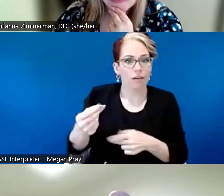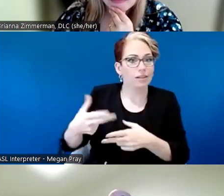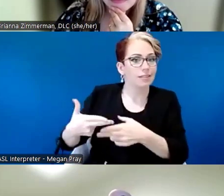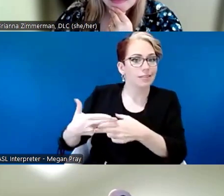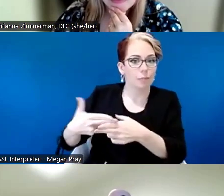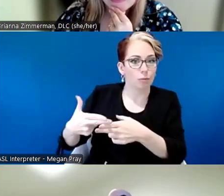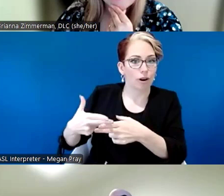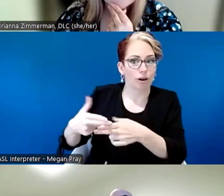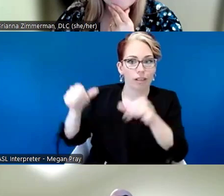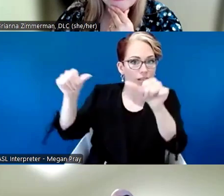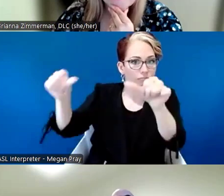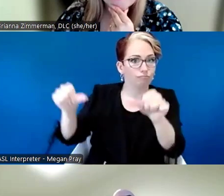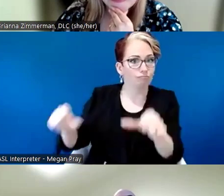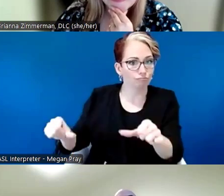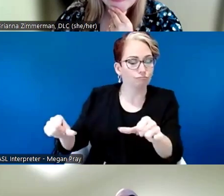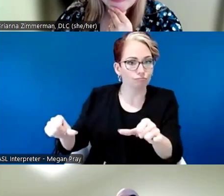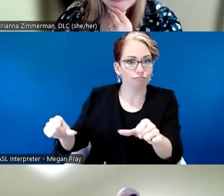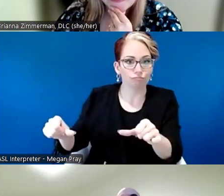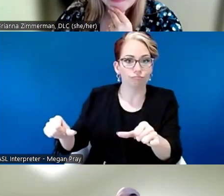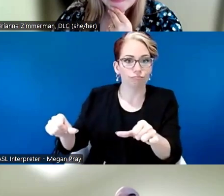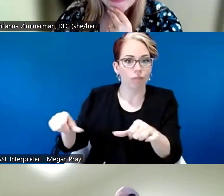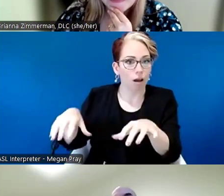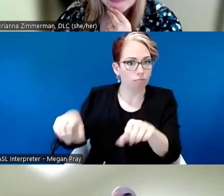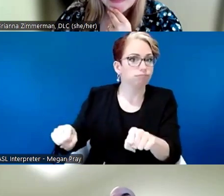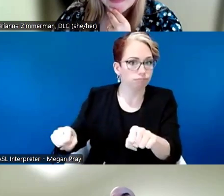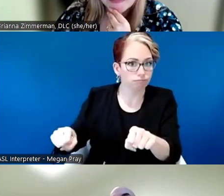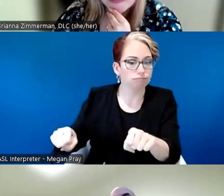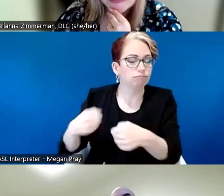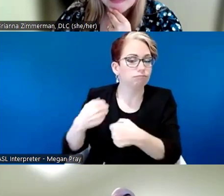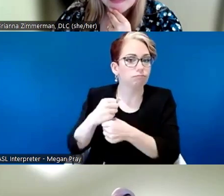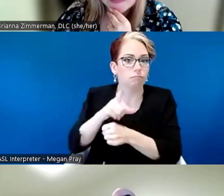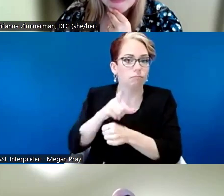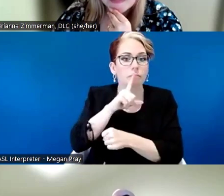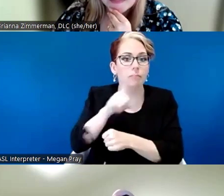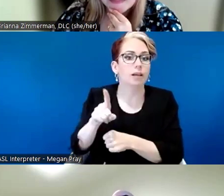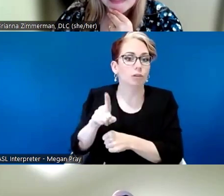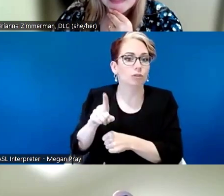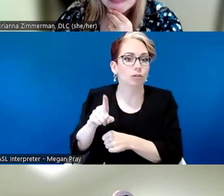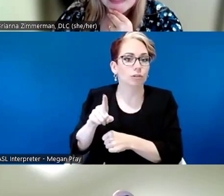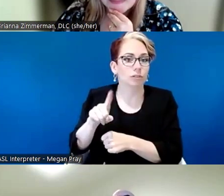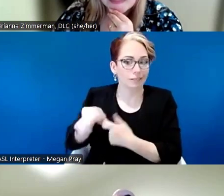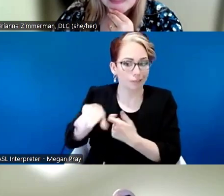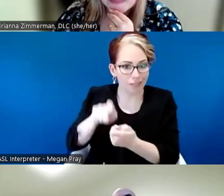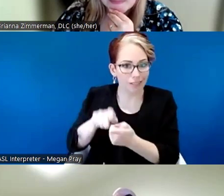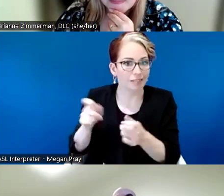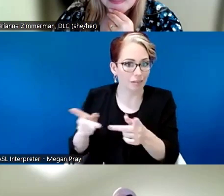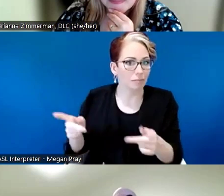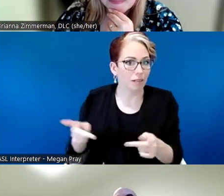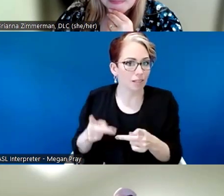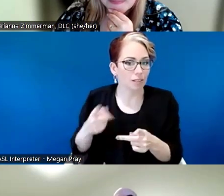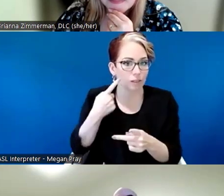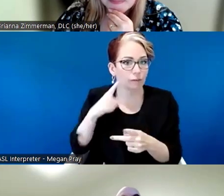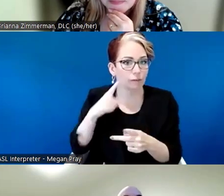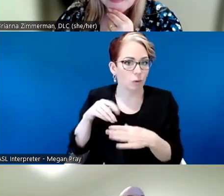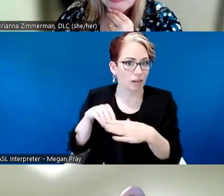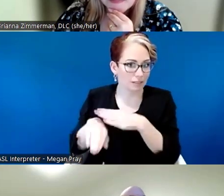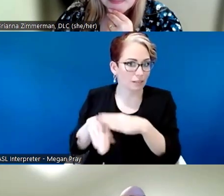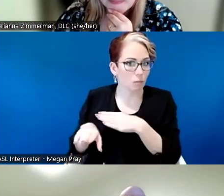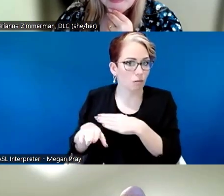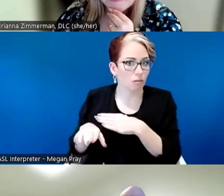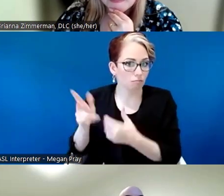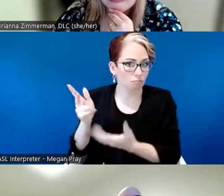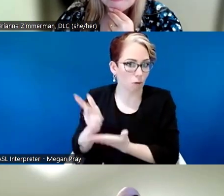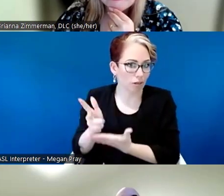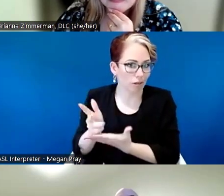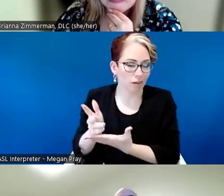a spot to make sure that there is a designated accessible parking space. There should always be at least one.